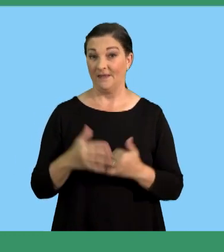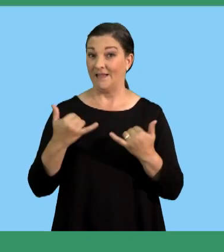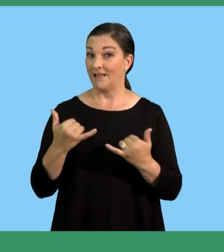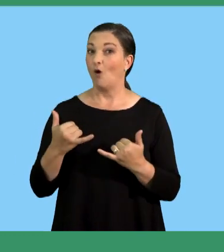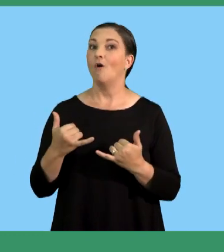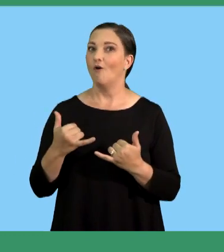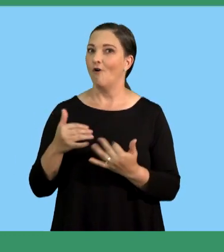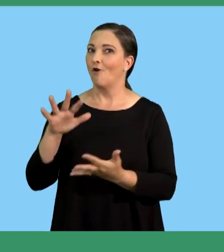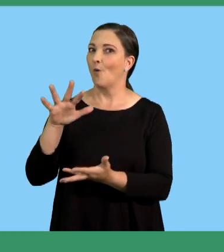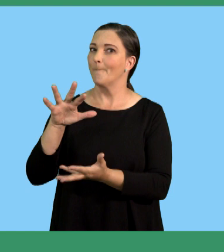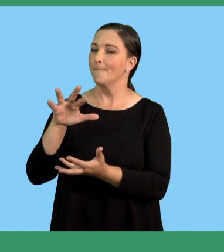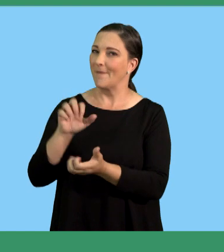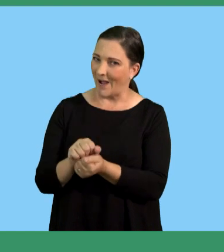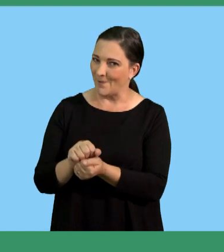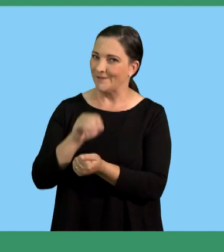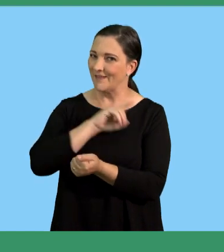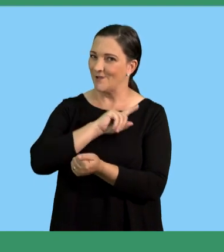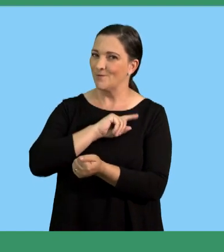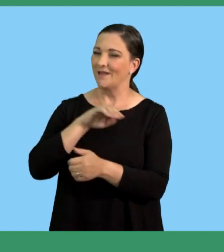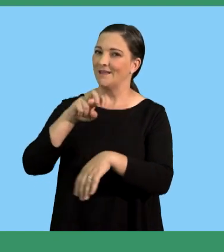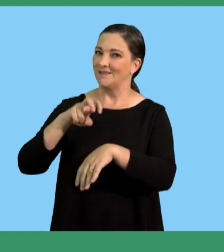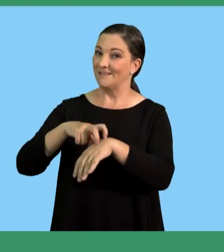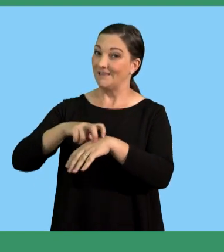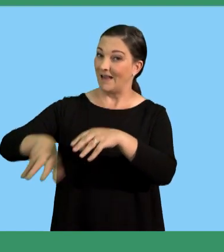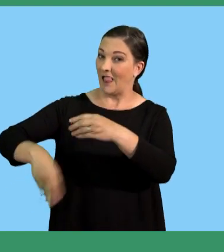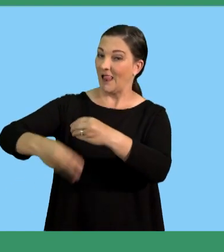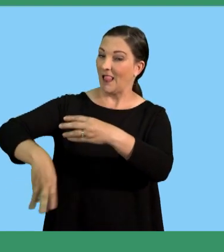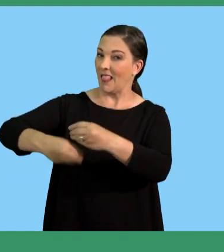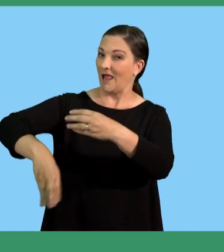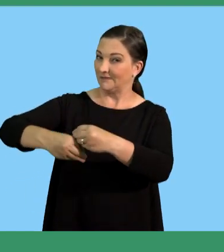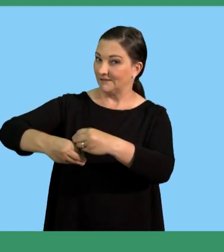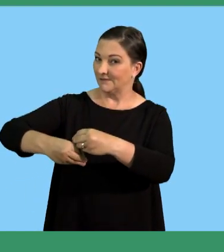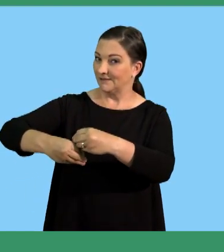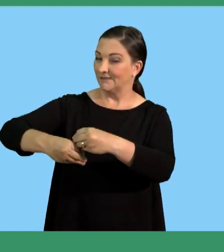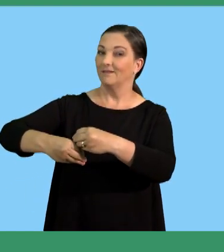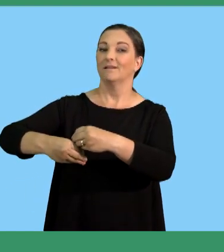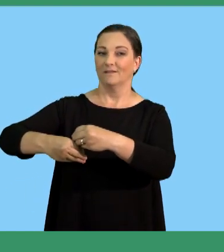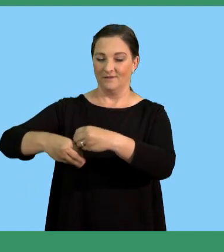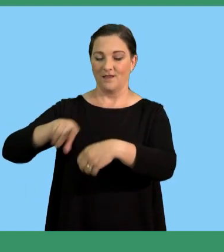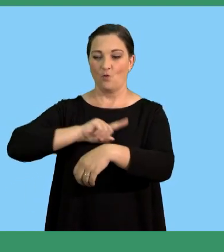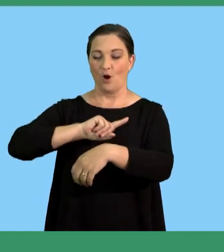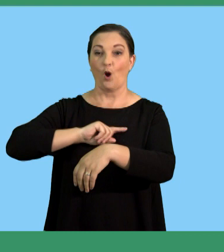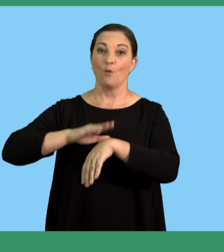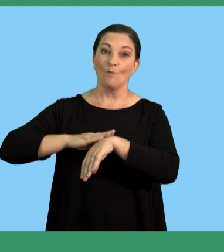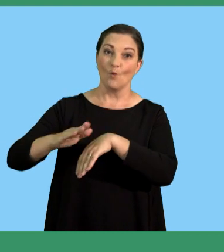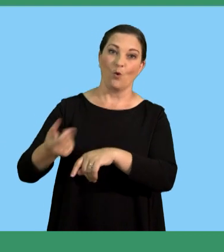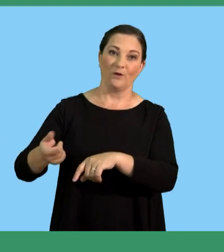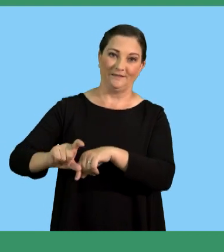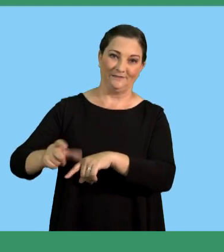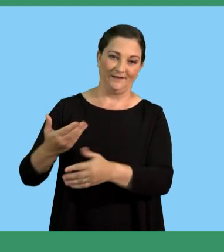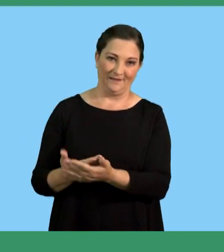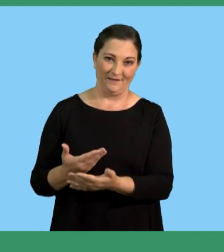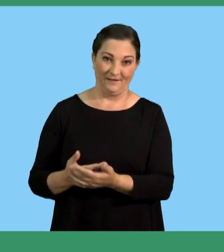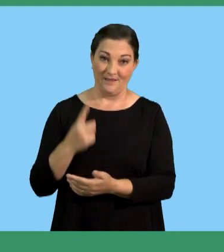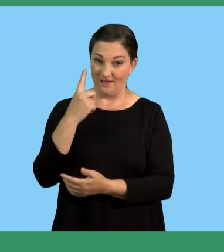3,000. But compounded, meaning the interest has to be added so that it can earn another